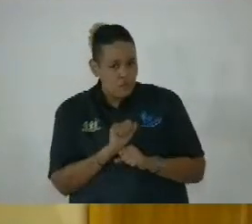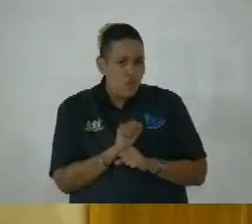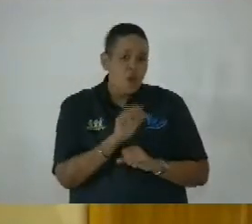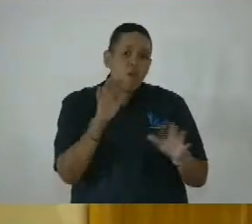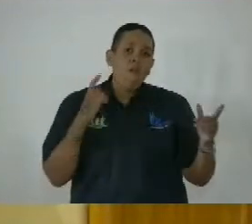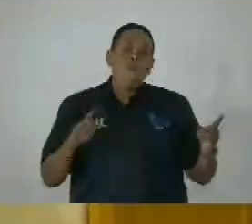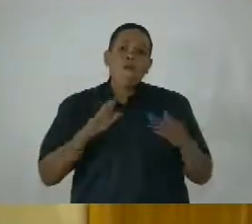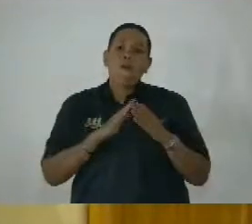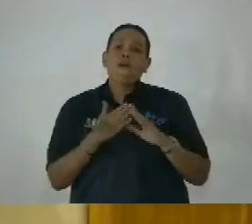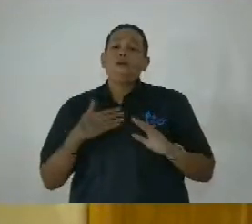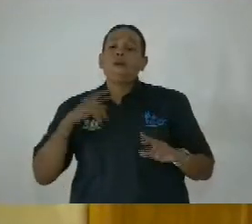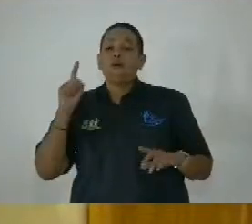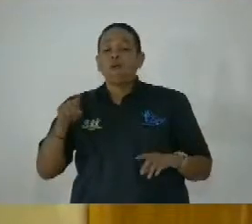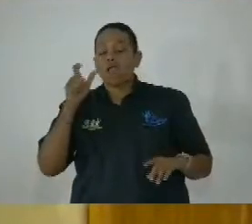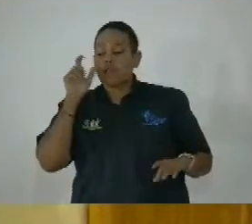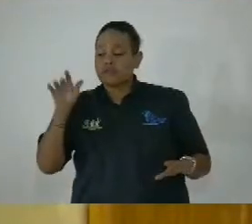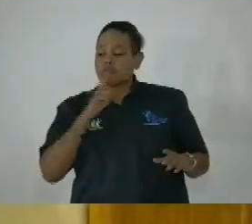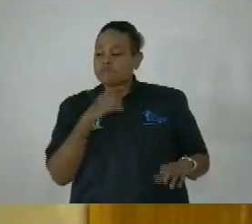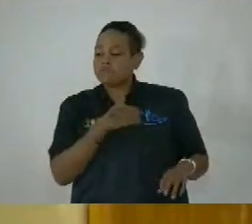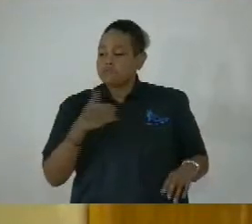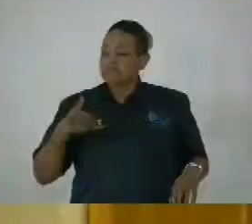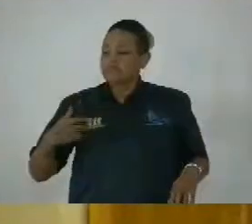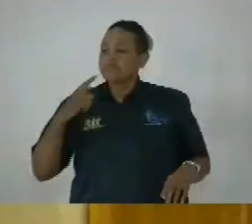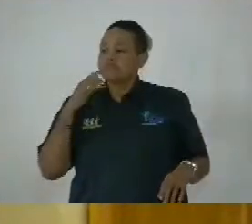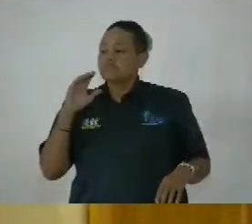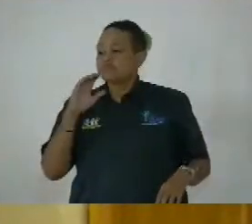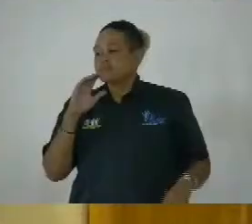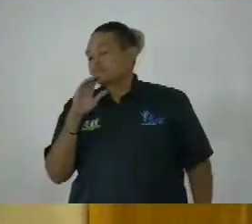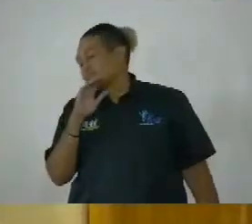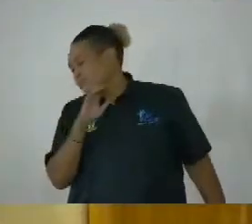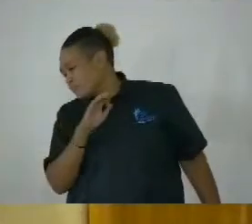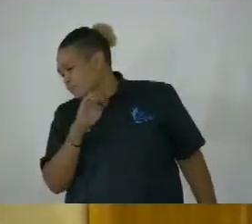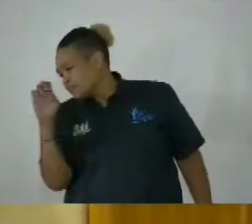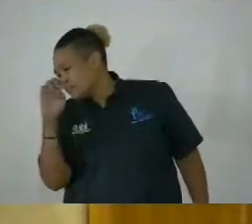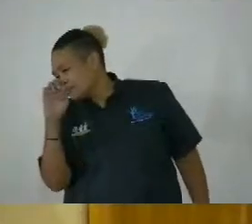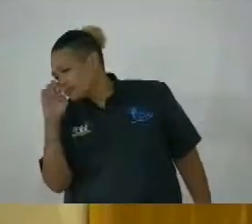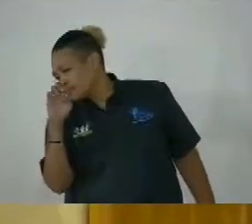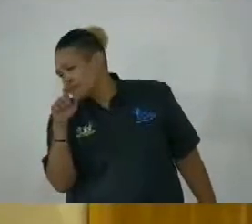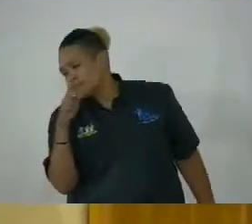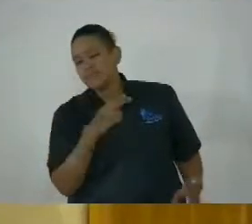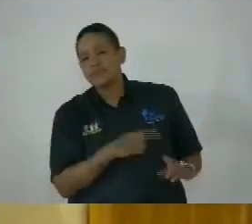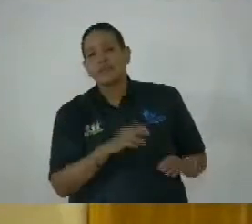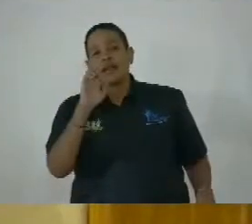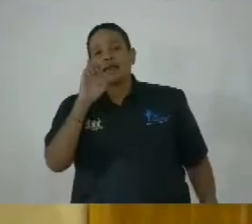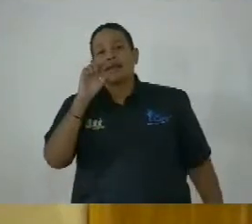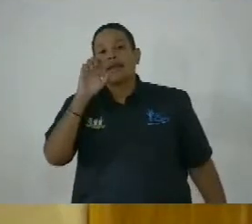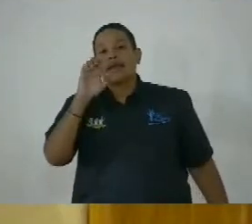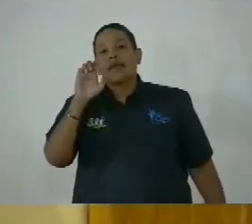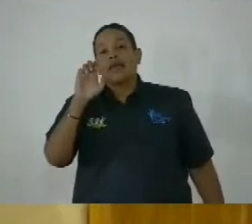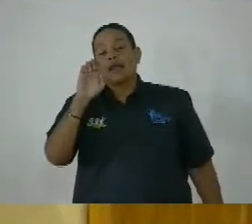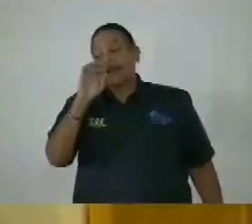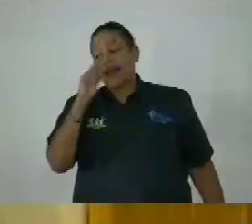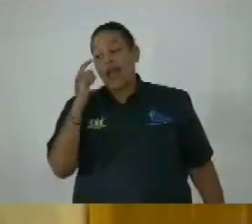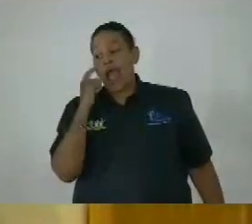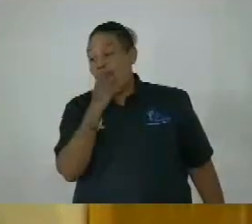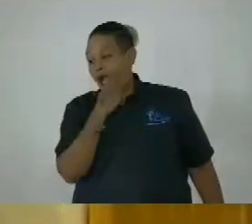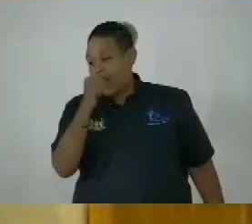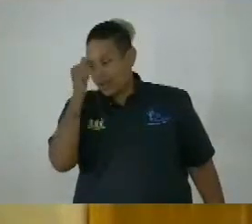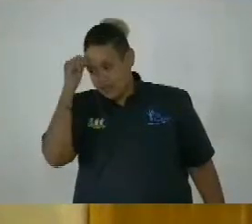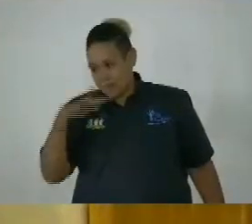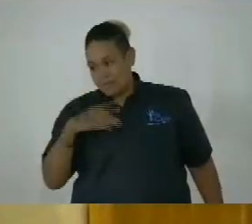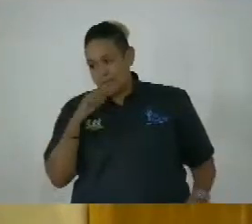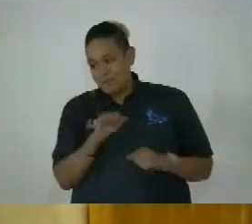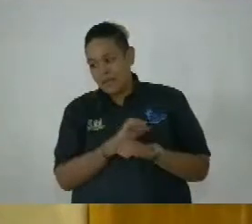The community I went to recently with a member from the eastern side of the island, they call it the Eagle Eye, and have demanded of me to